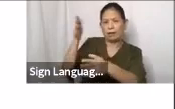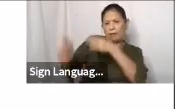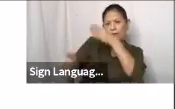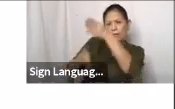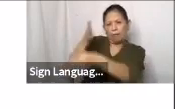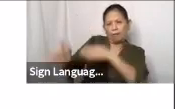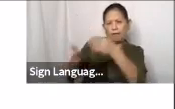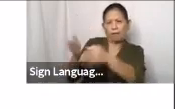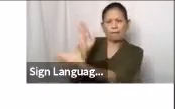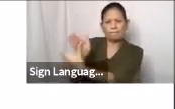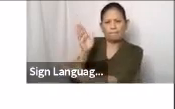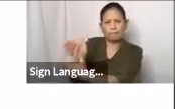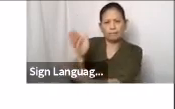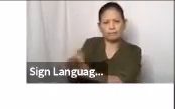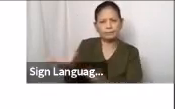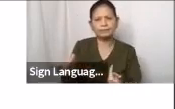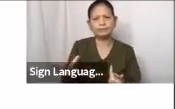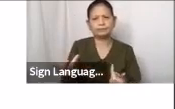led us to